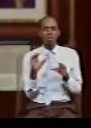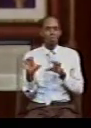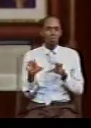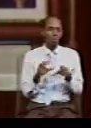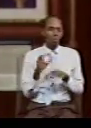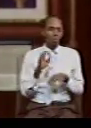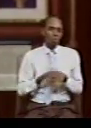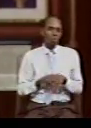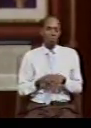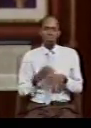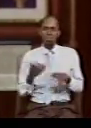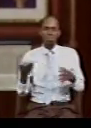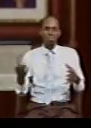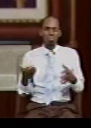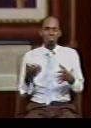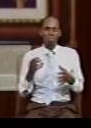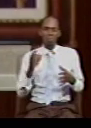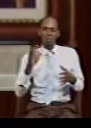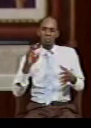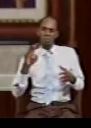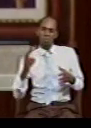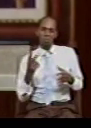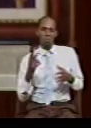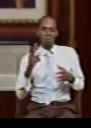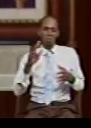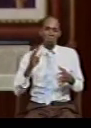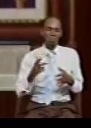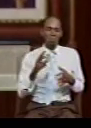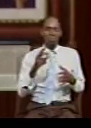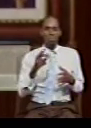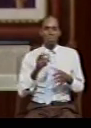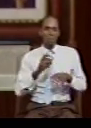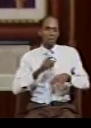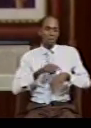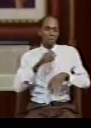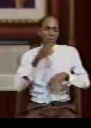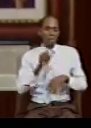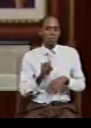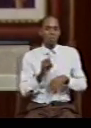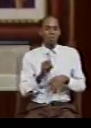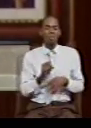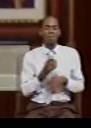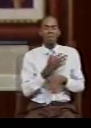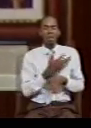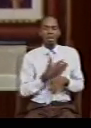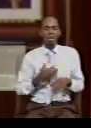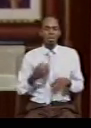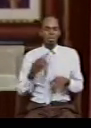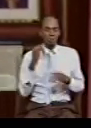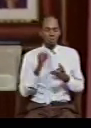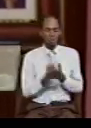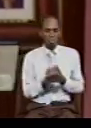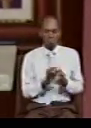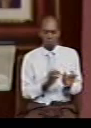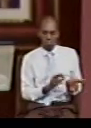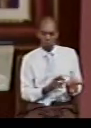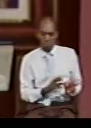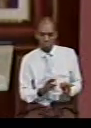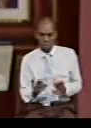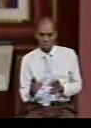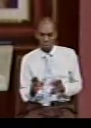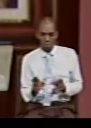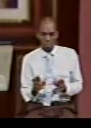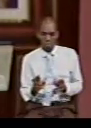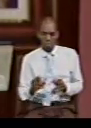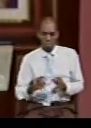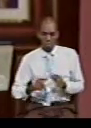yards, and you were part of them? On your march, get steady,